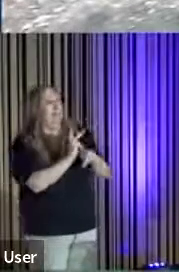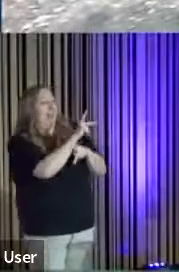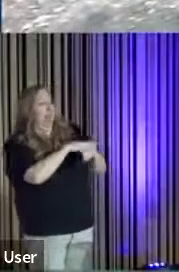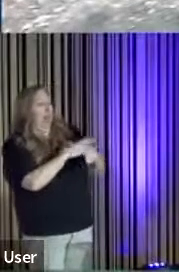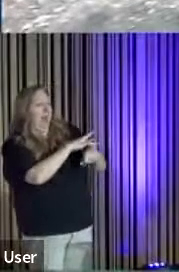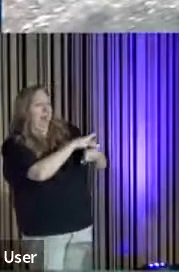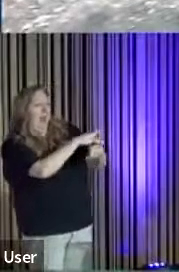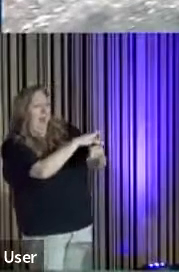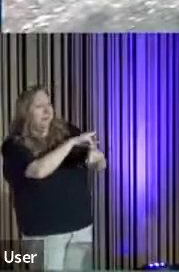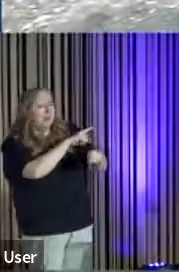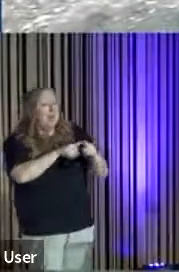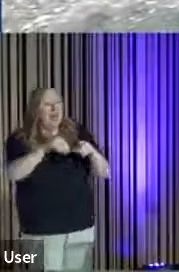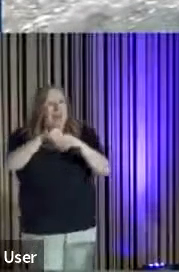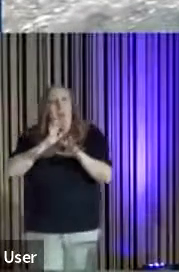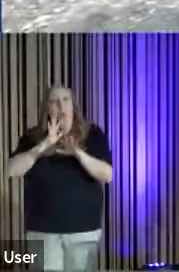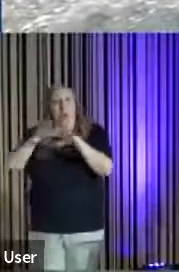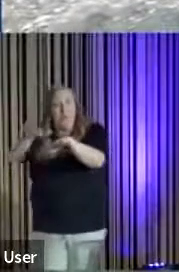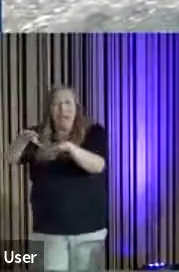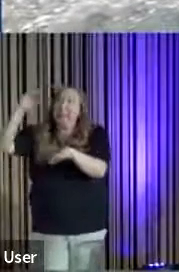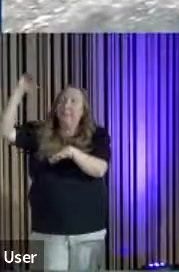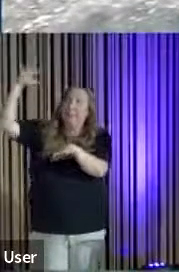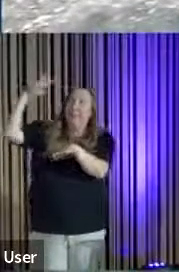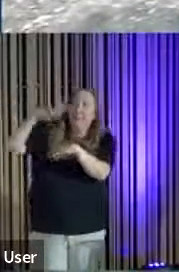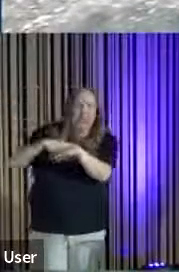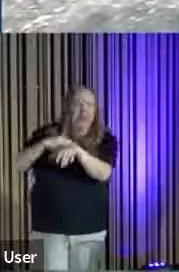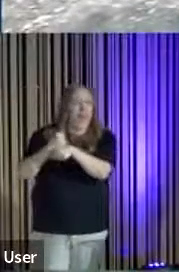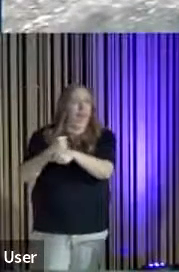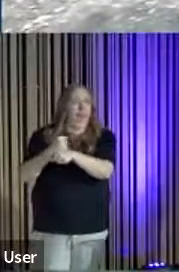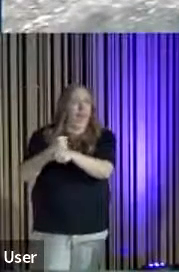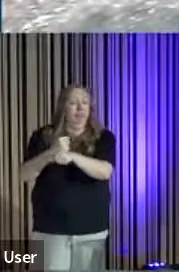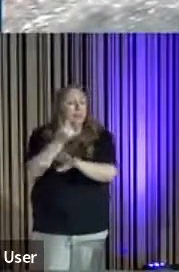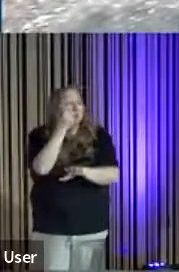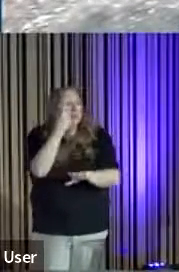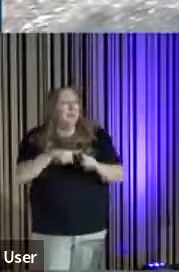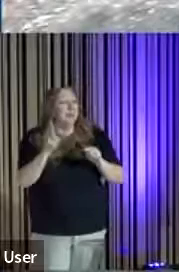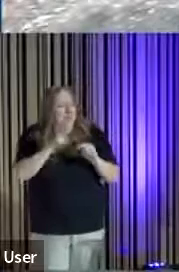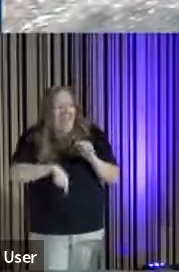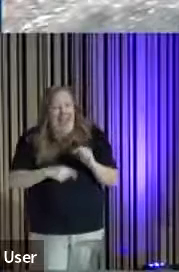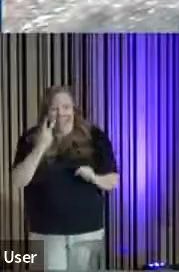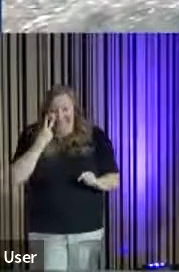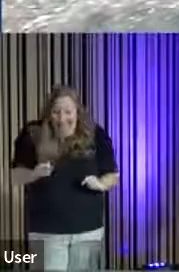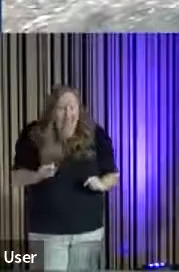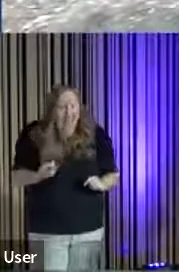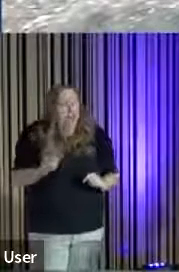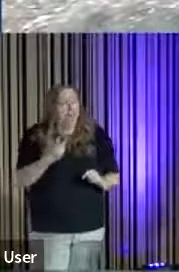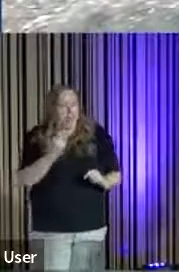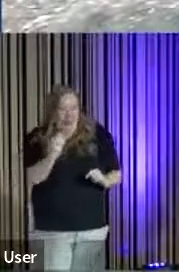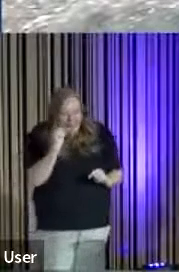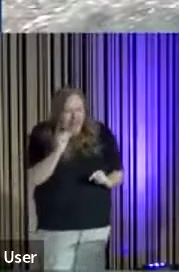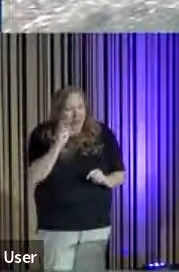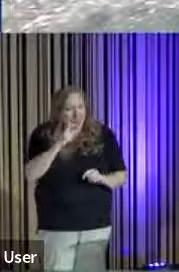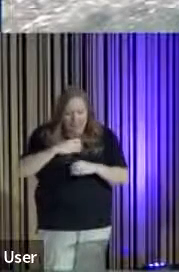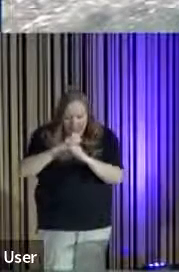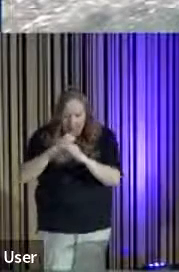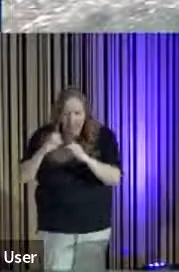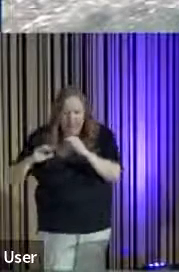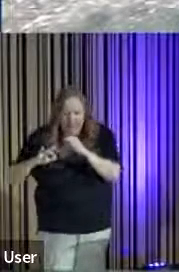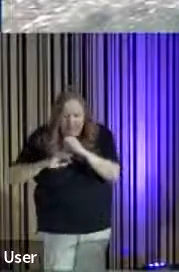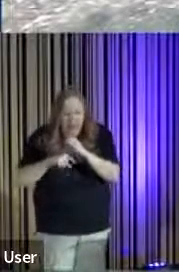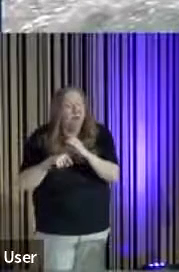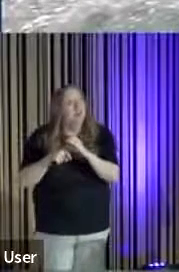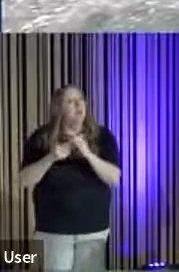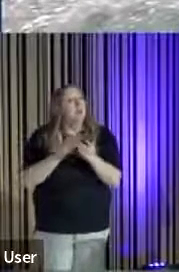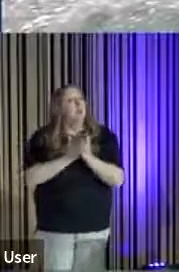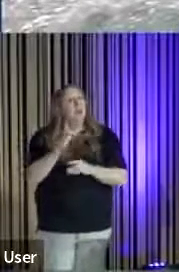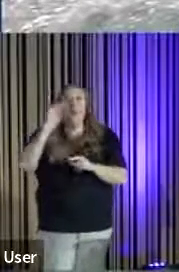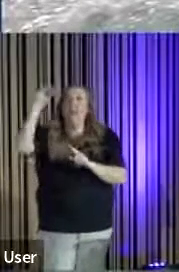doing photosynthesis, but they're not, you can't see them, they're microscopic. And through photosynthesis, they take carbon dioxide